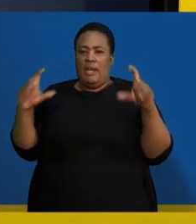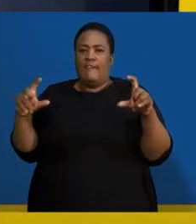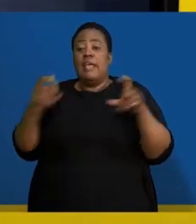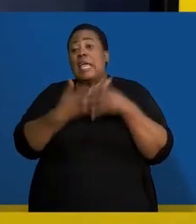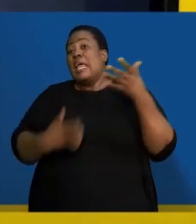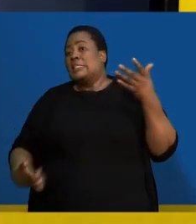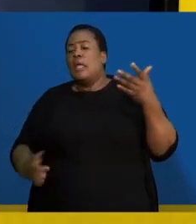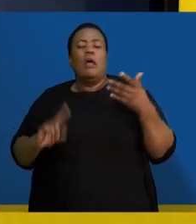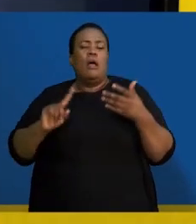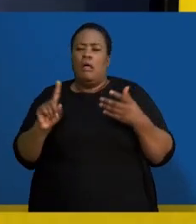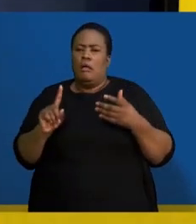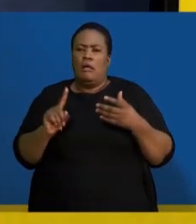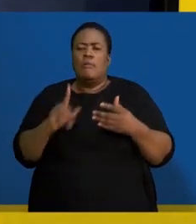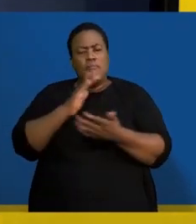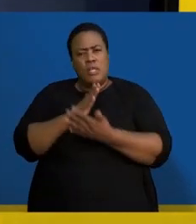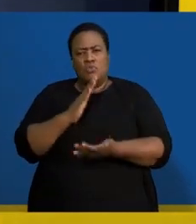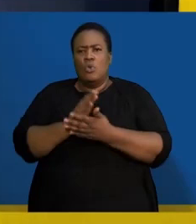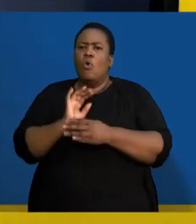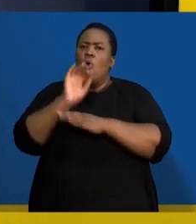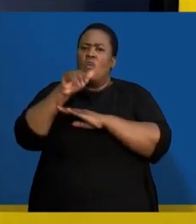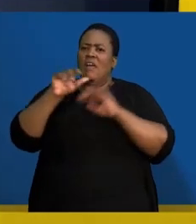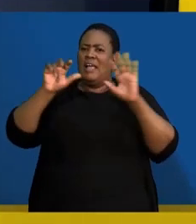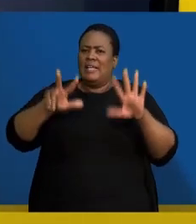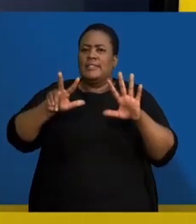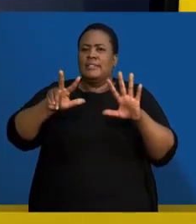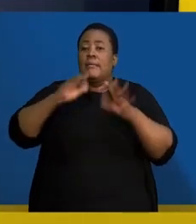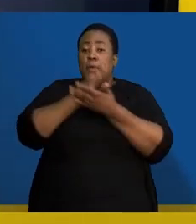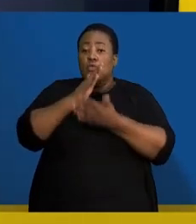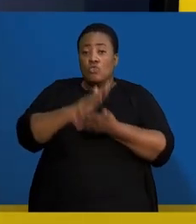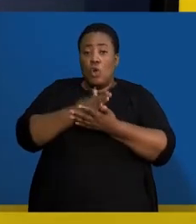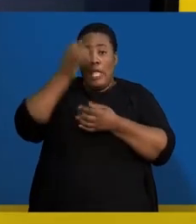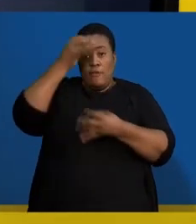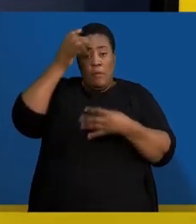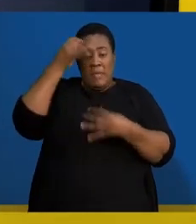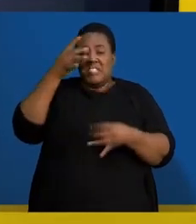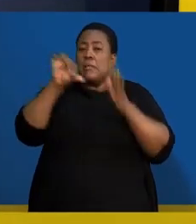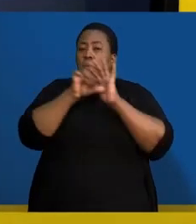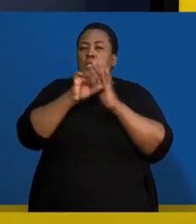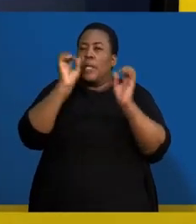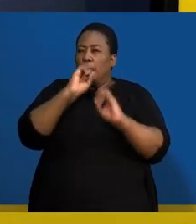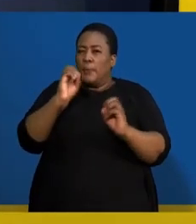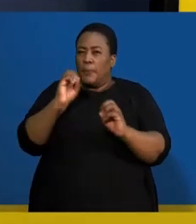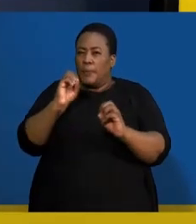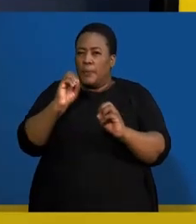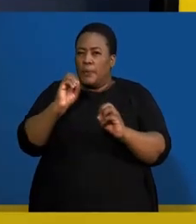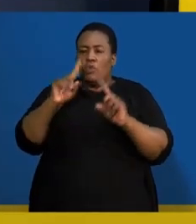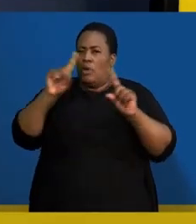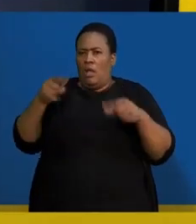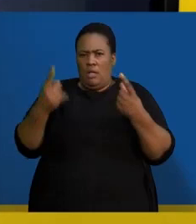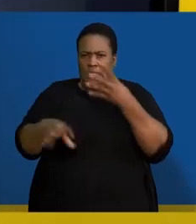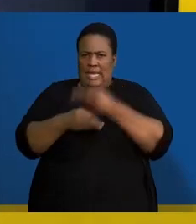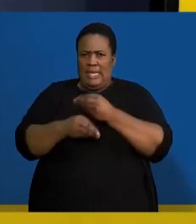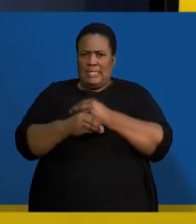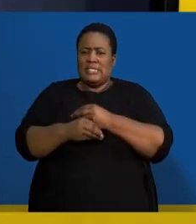essay. So just make sure that you do not include irrelevant information, because that is what makes the paragraphs longer. It's if